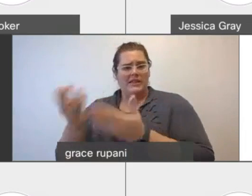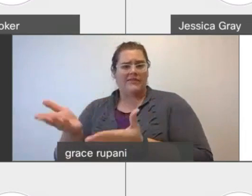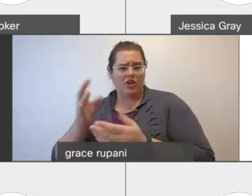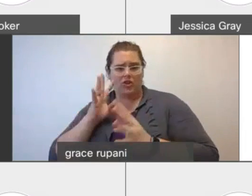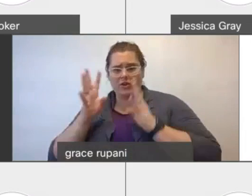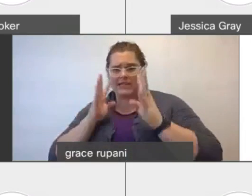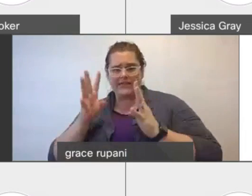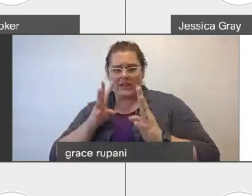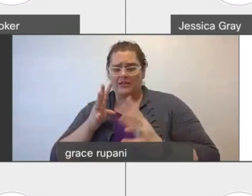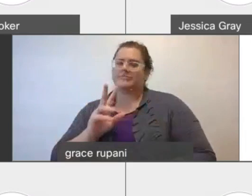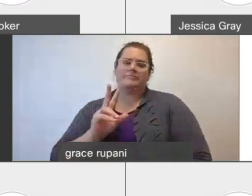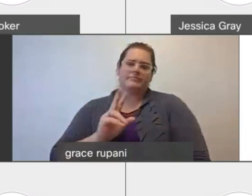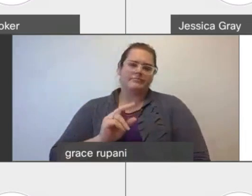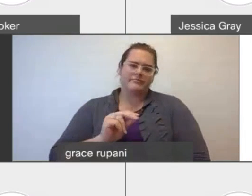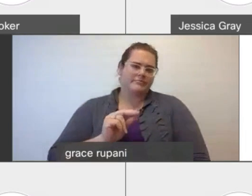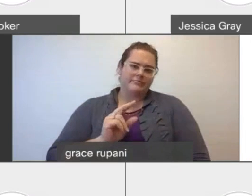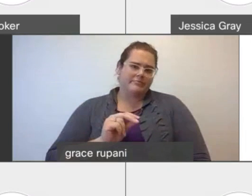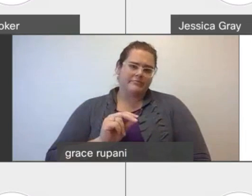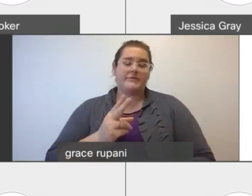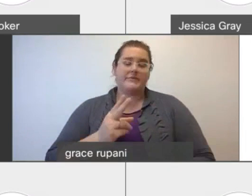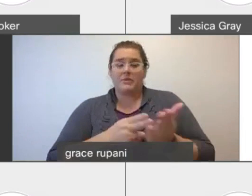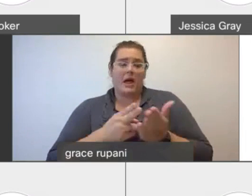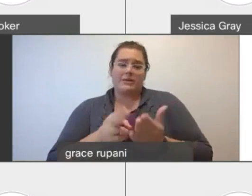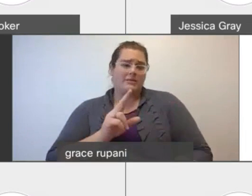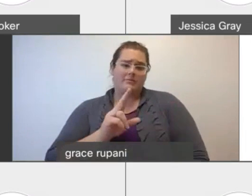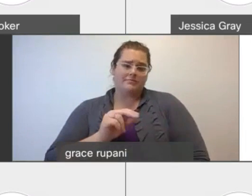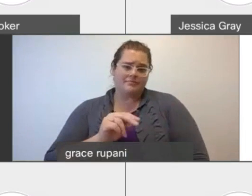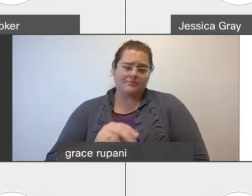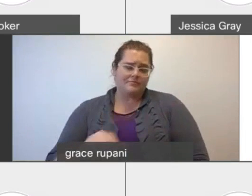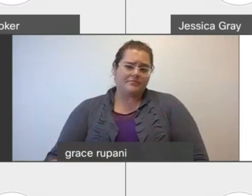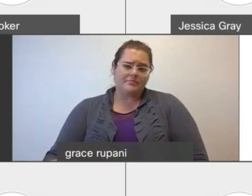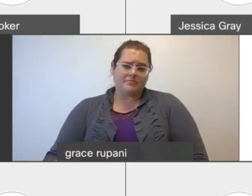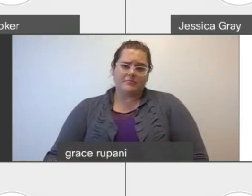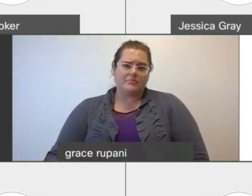No, to be quite honest. Now,